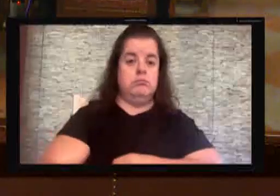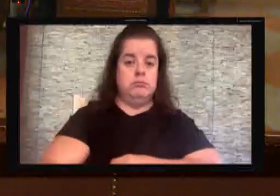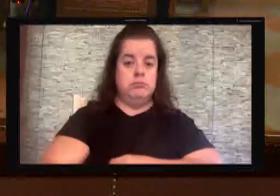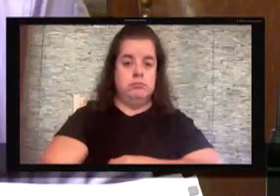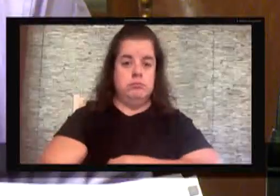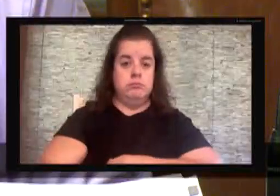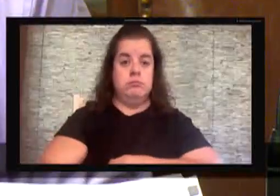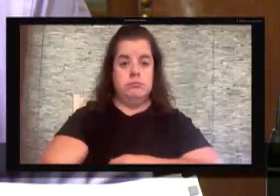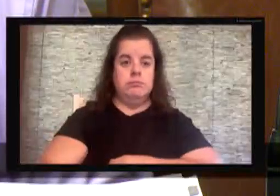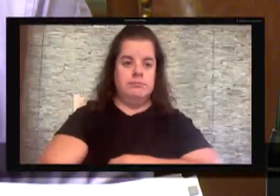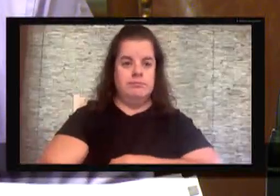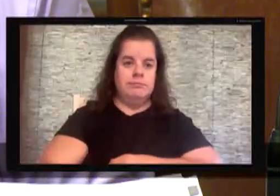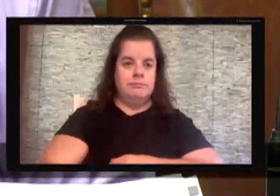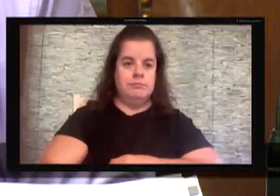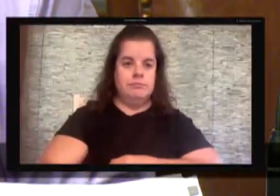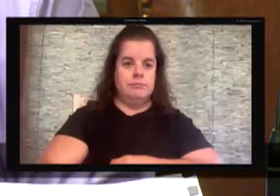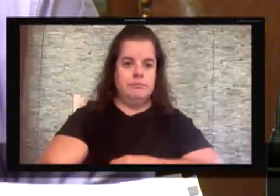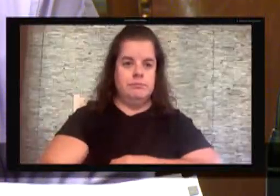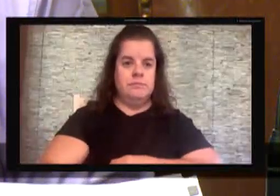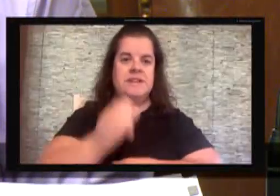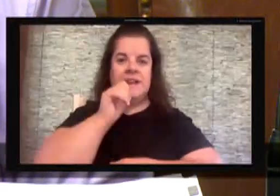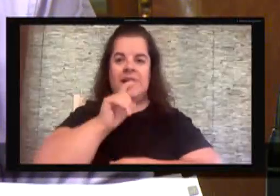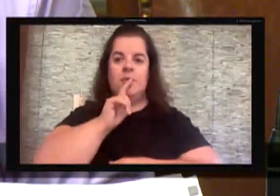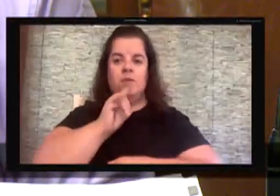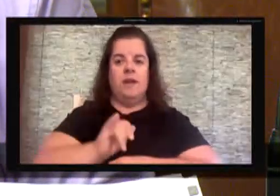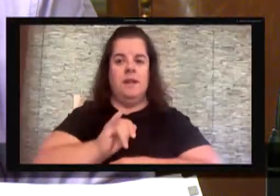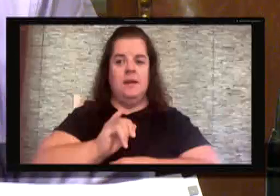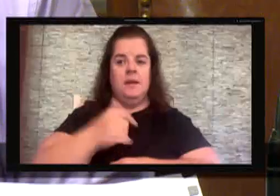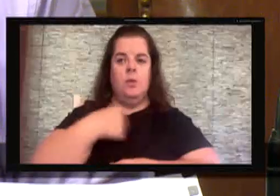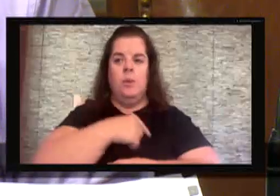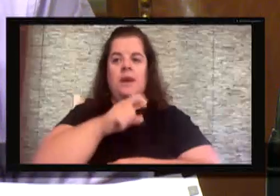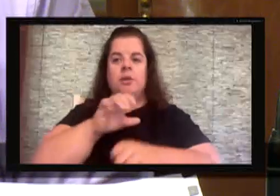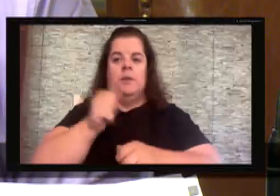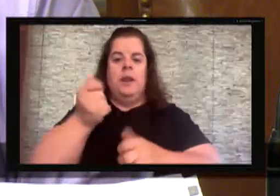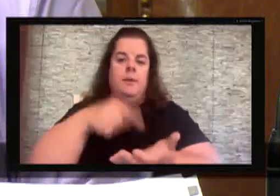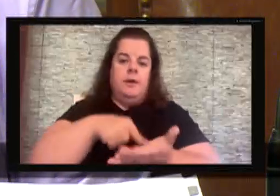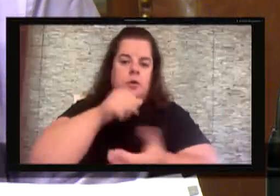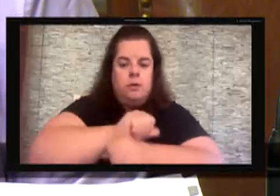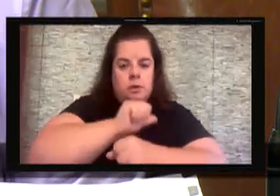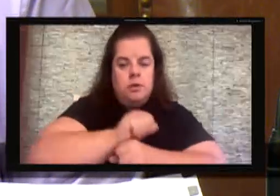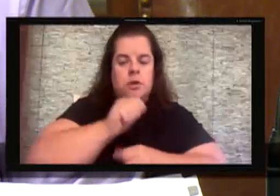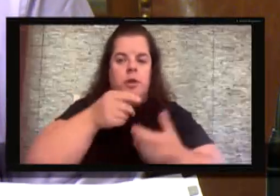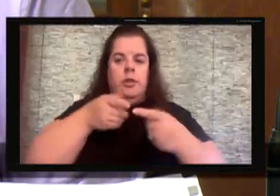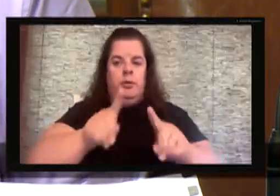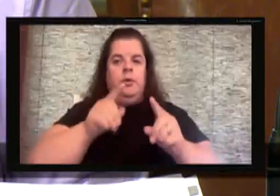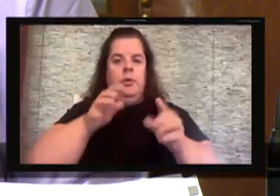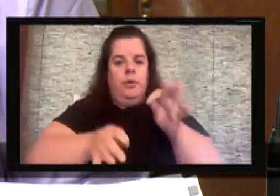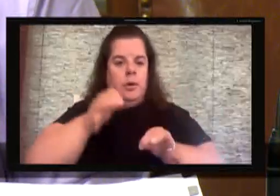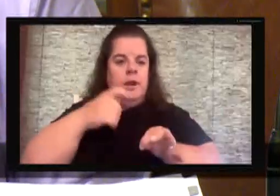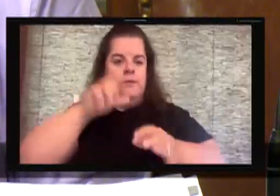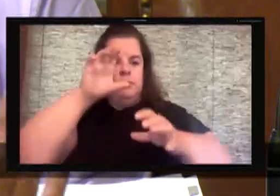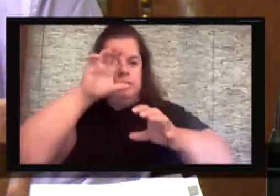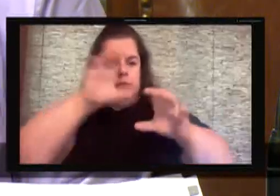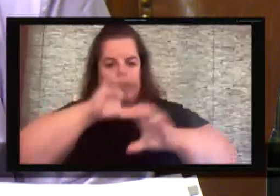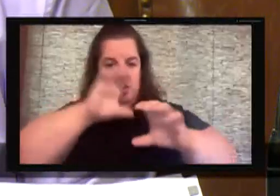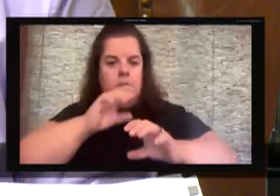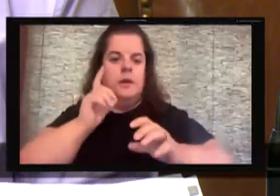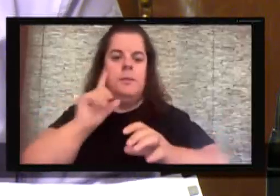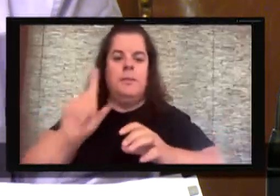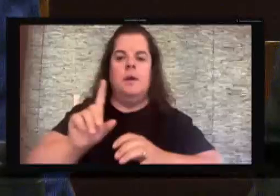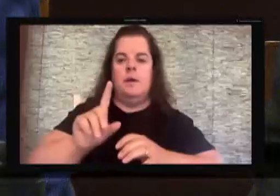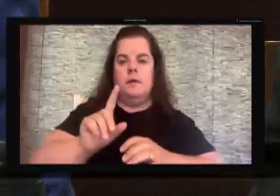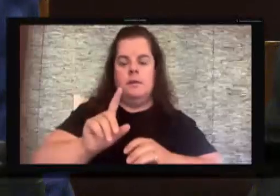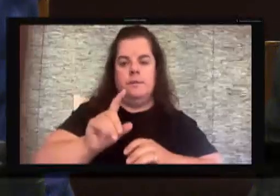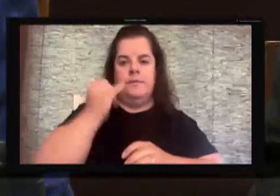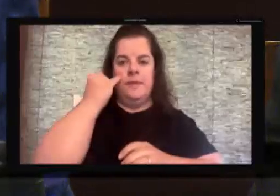Not necessarily. We have to do a little. No, we have to go to court. We have to go to court. Yeah, we have to look into. So if they buy it and just leave it there,